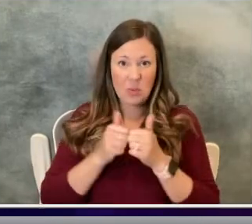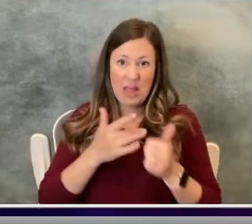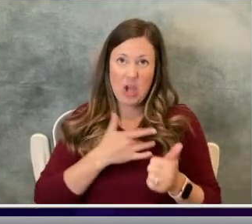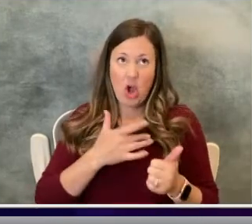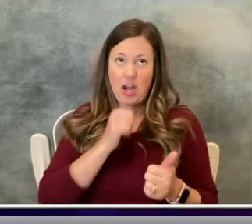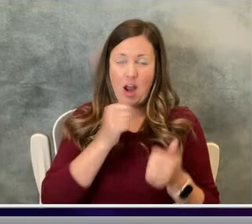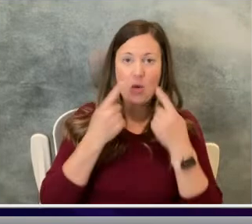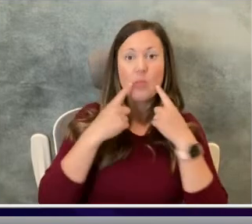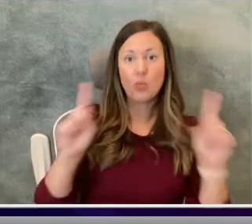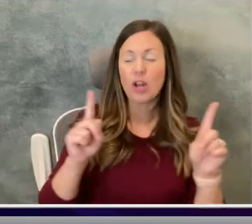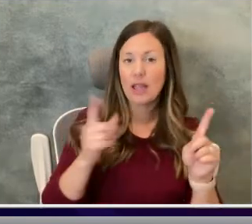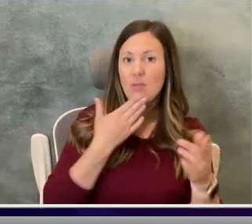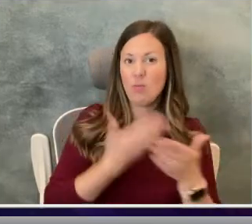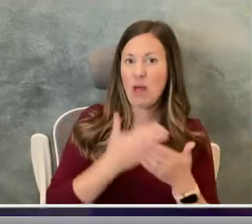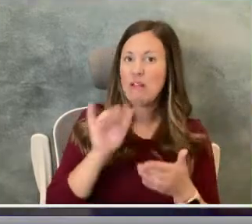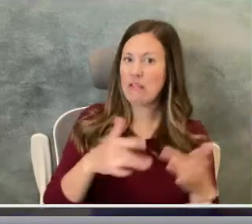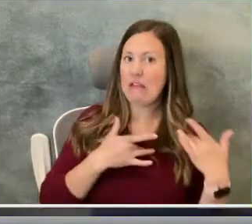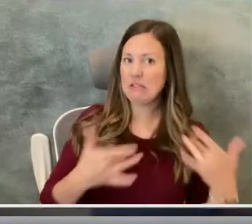some kind